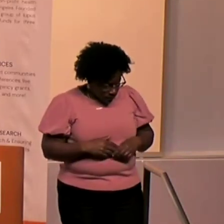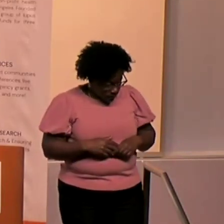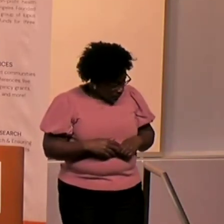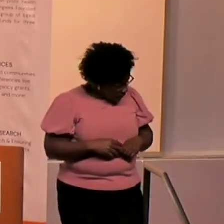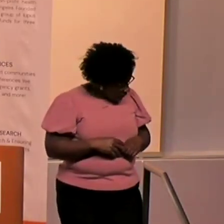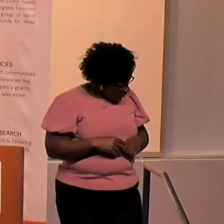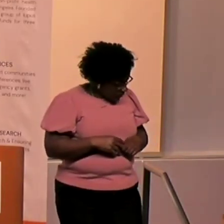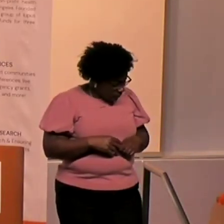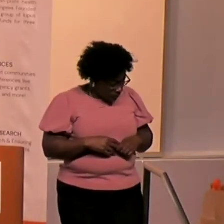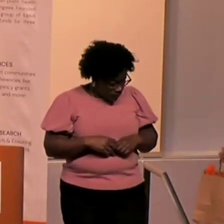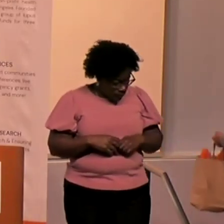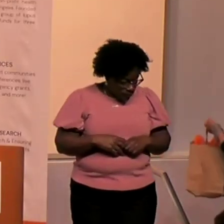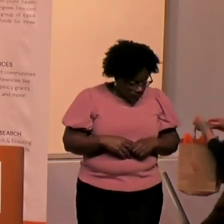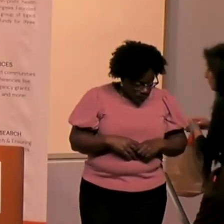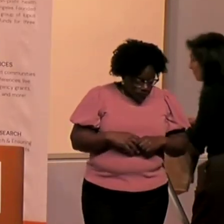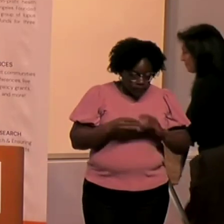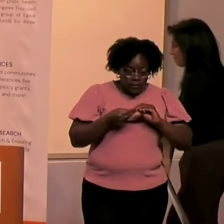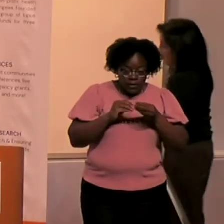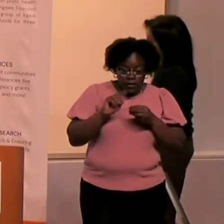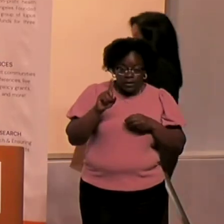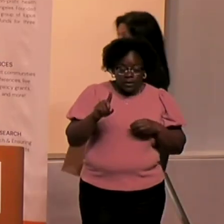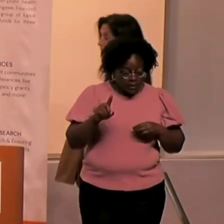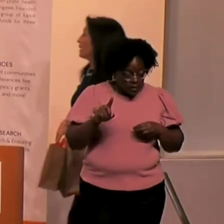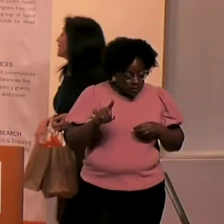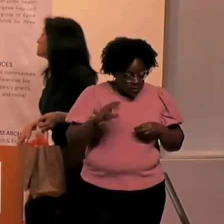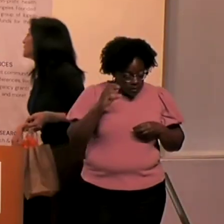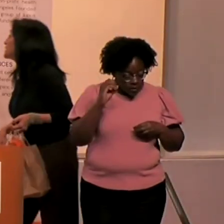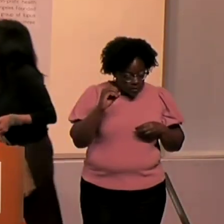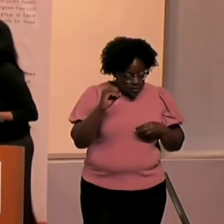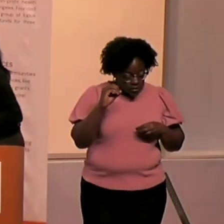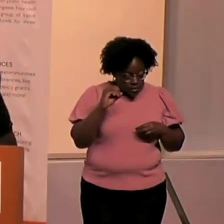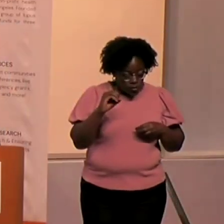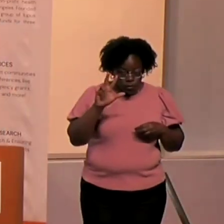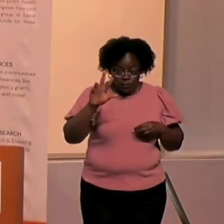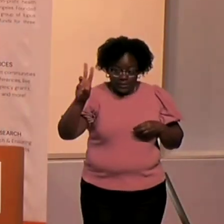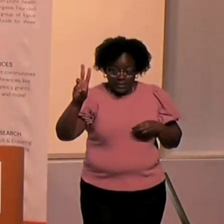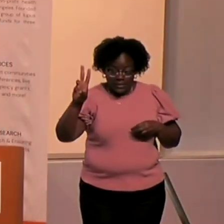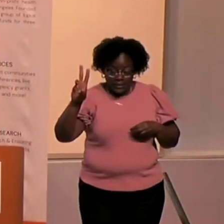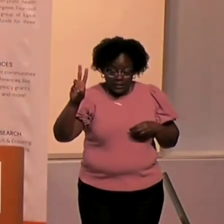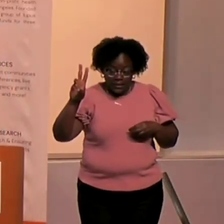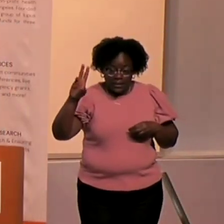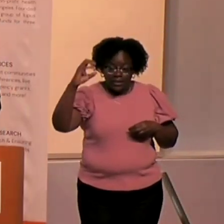our first number is ending in 036.